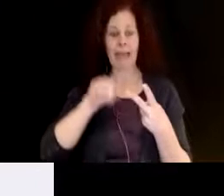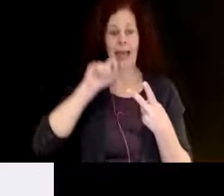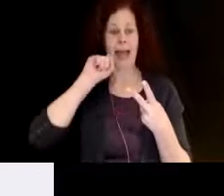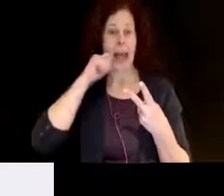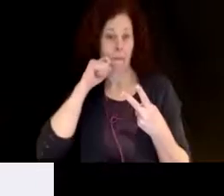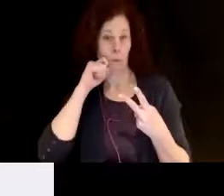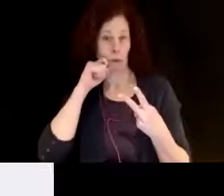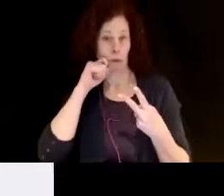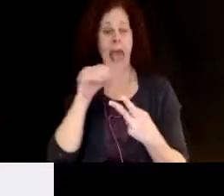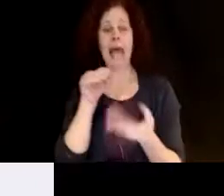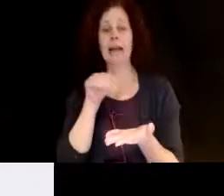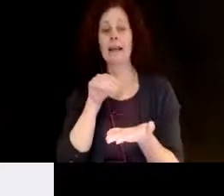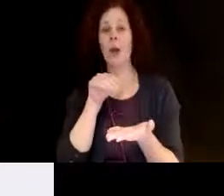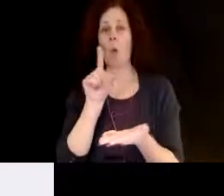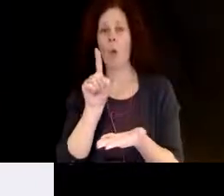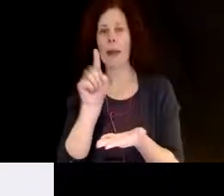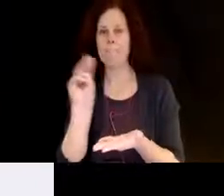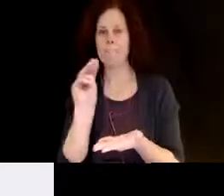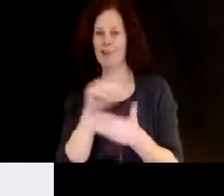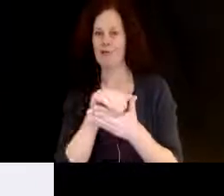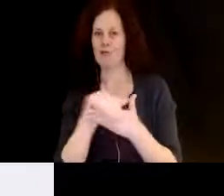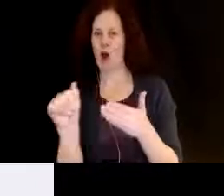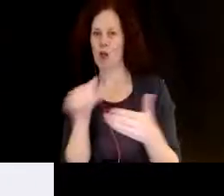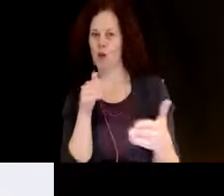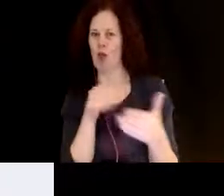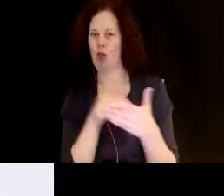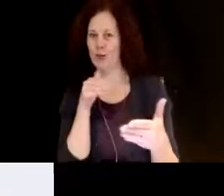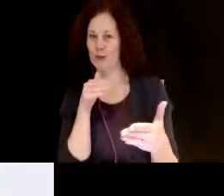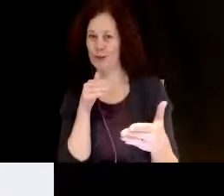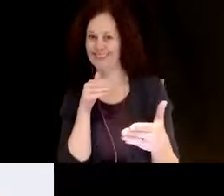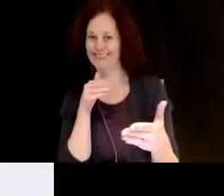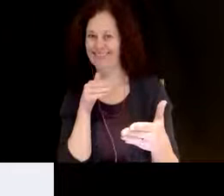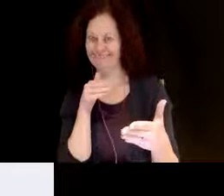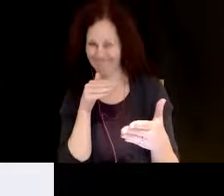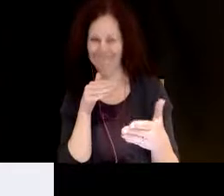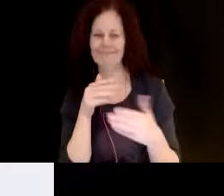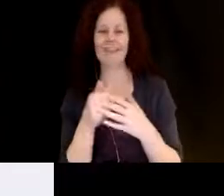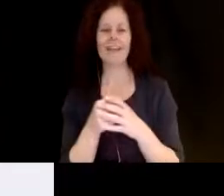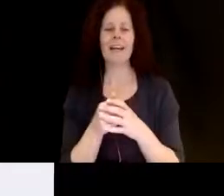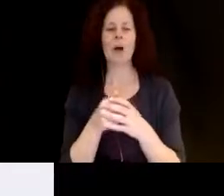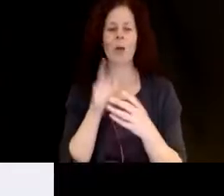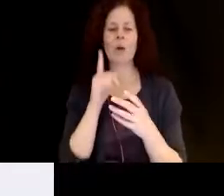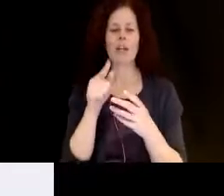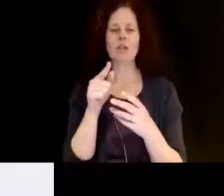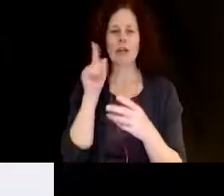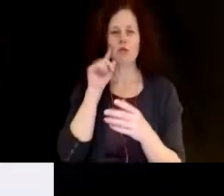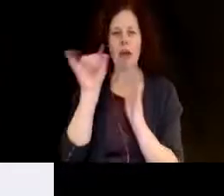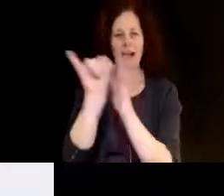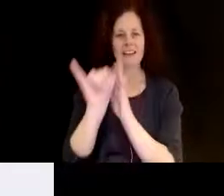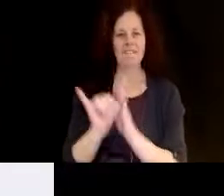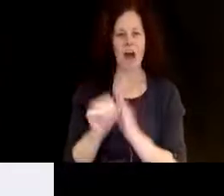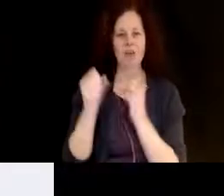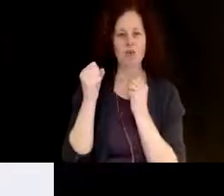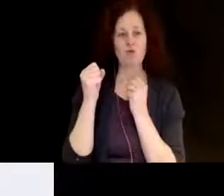the strengths and limitations of current efforts to plan for pedestrians with disabilities. Do you want to hear the quick